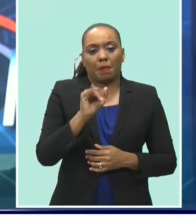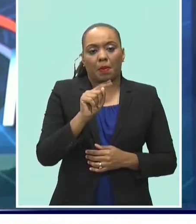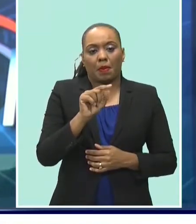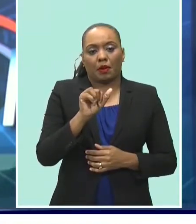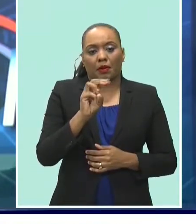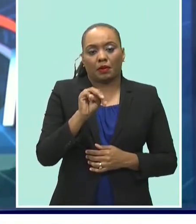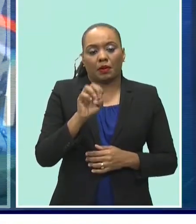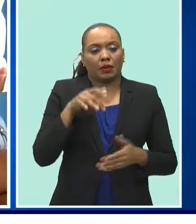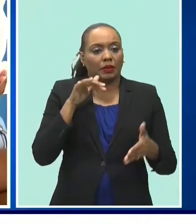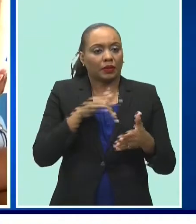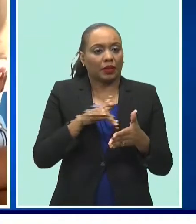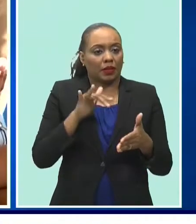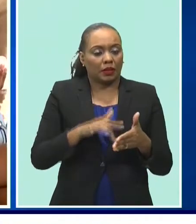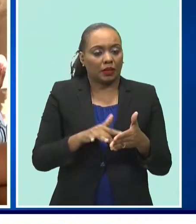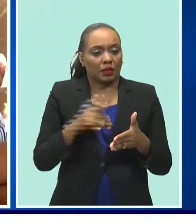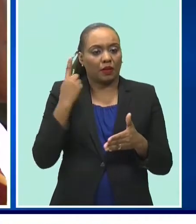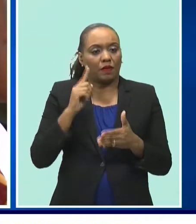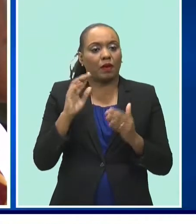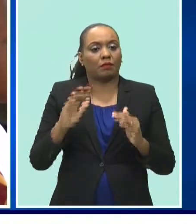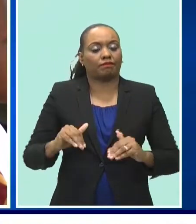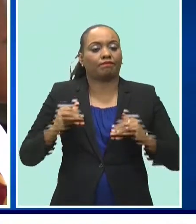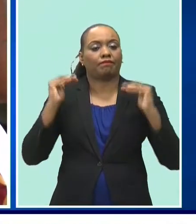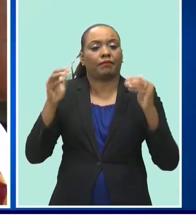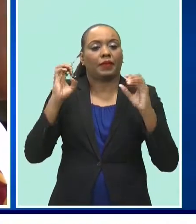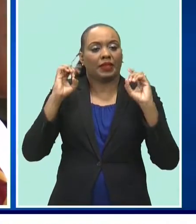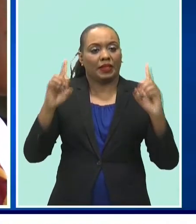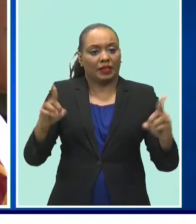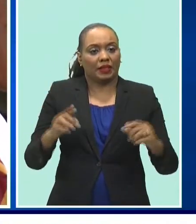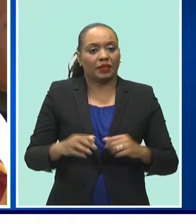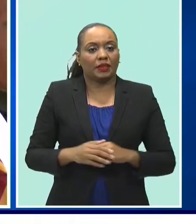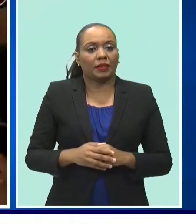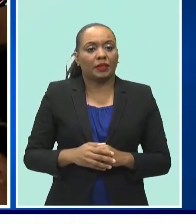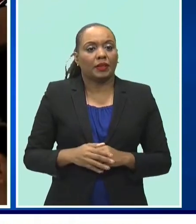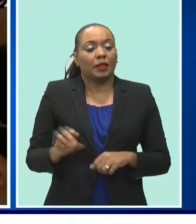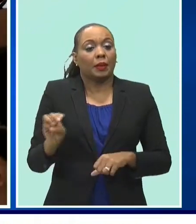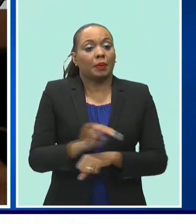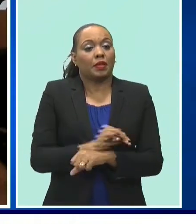from Parliamentary Secretary in the Ministry of Education, Senator Dr. Ramel